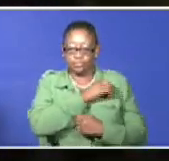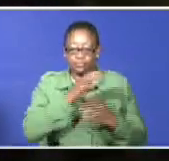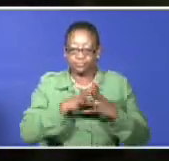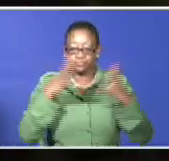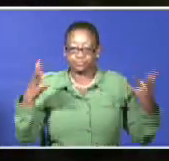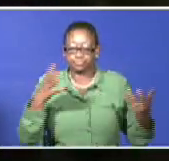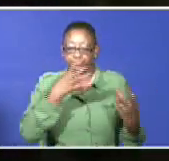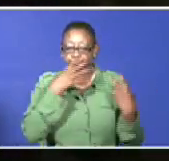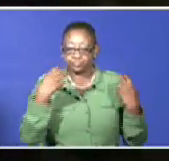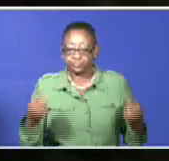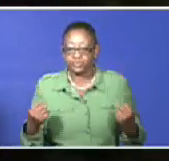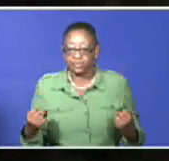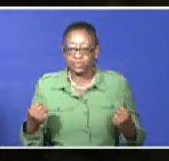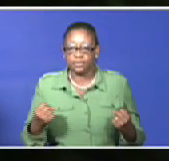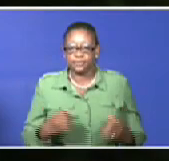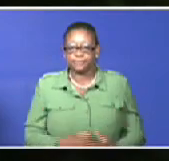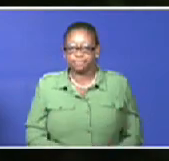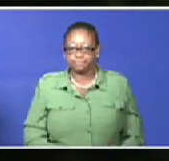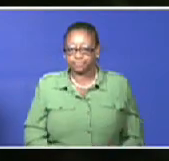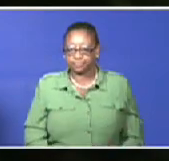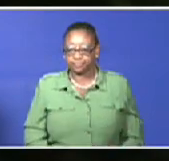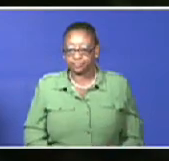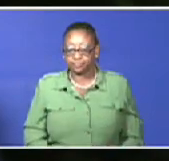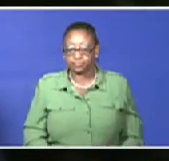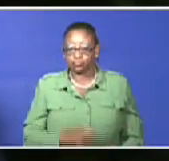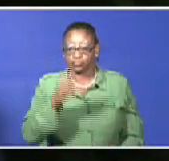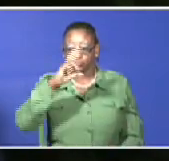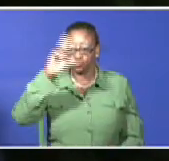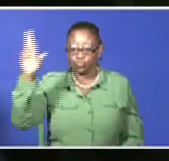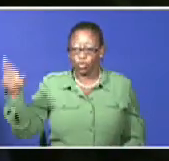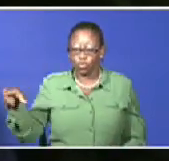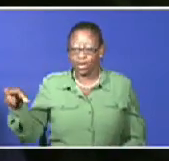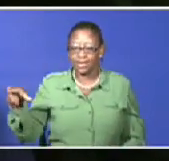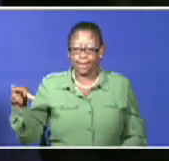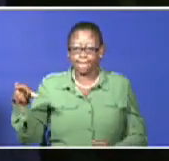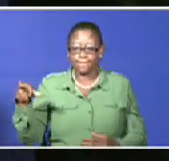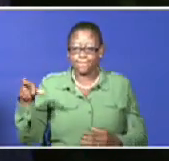than 100, 150 years or so. Royal Bank has been in the Bahamas since